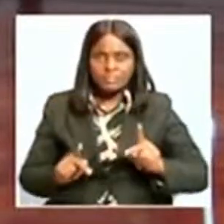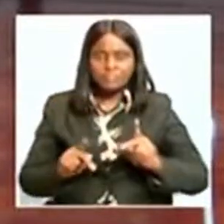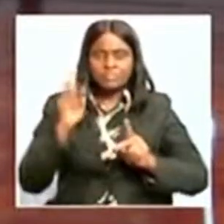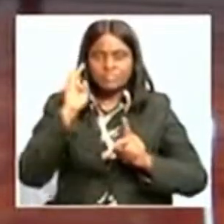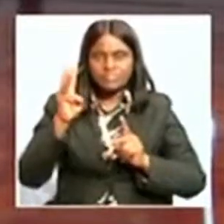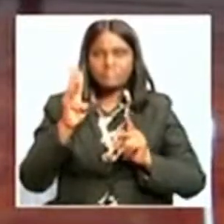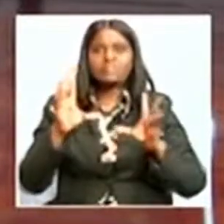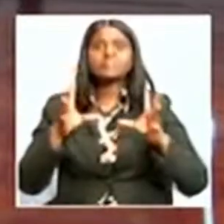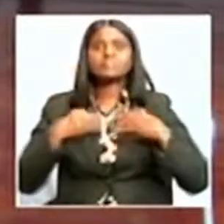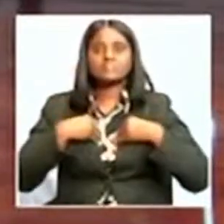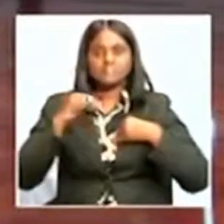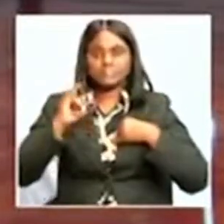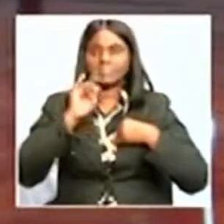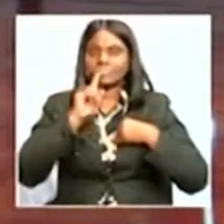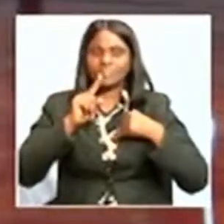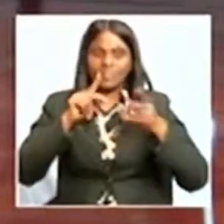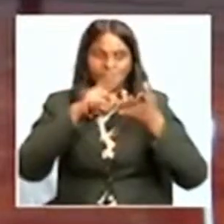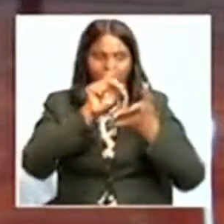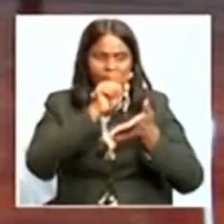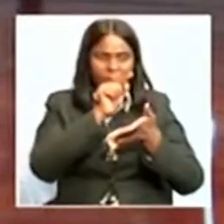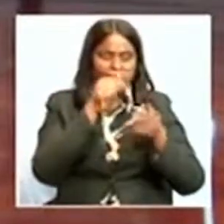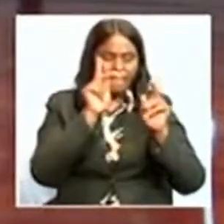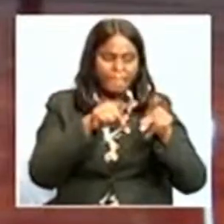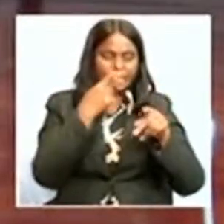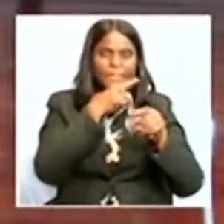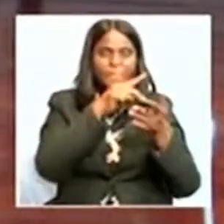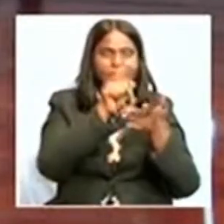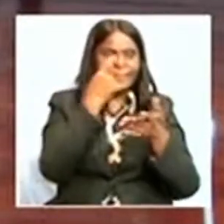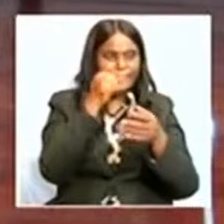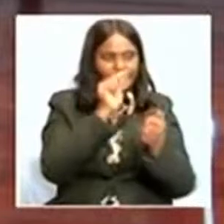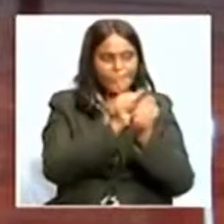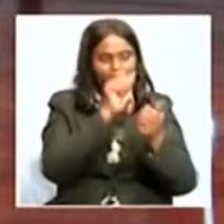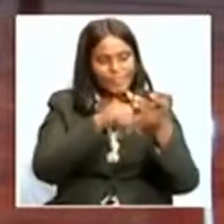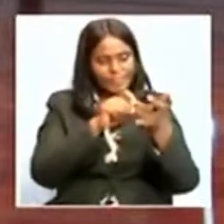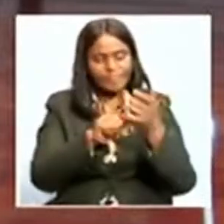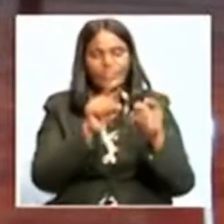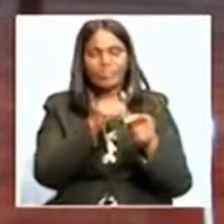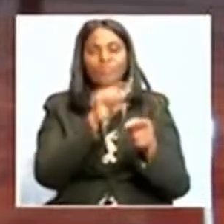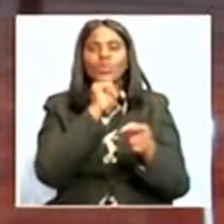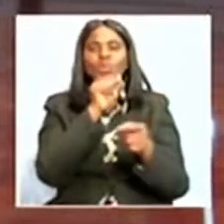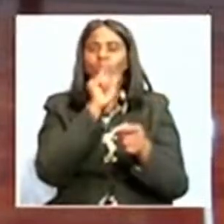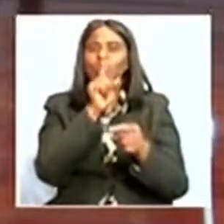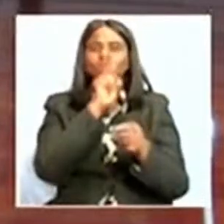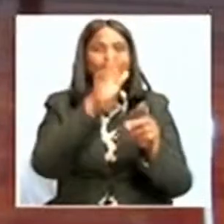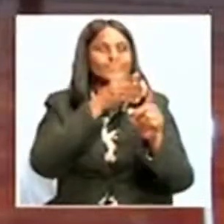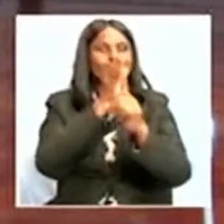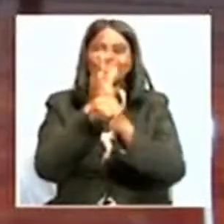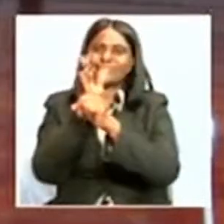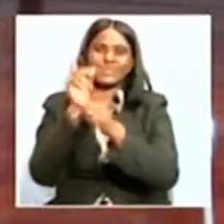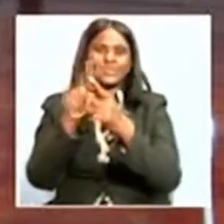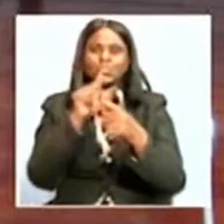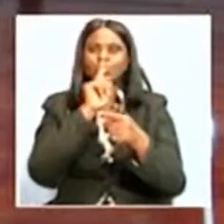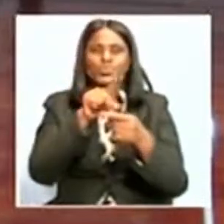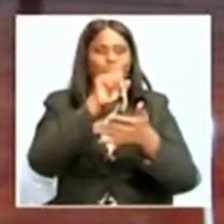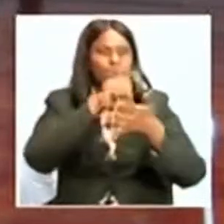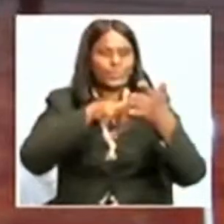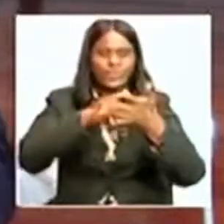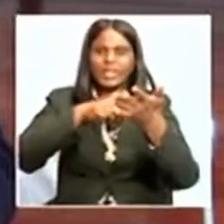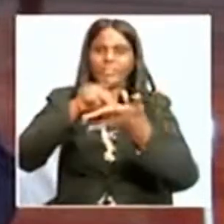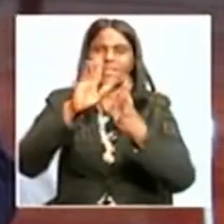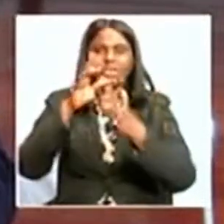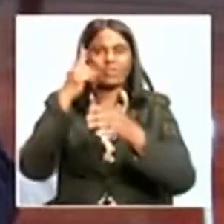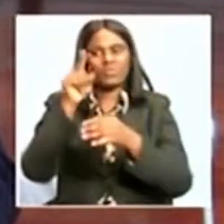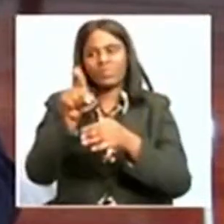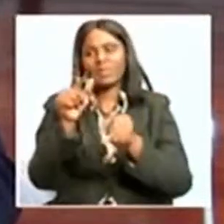be acknowledged as a person who has paid the withholding tax. So this is not really targeted at the actual taxpayer, it's for